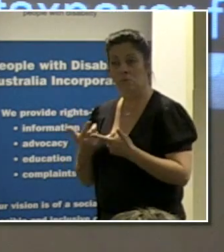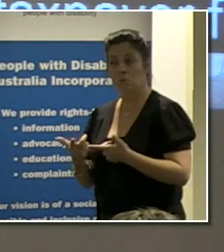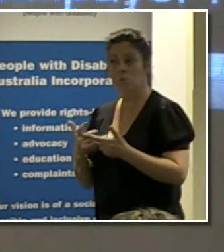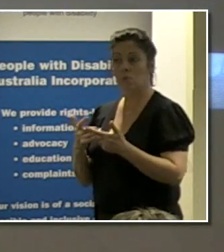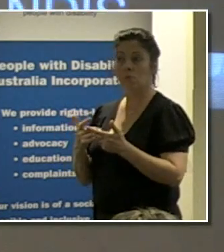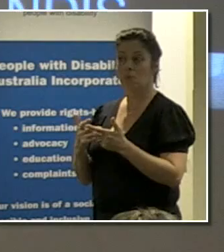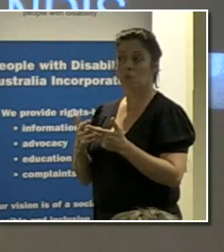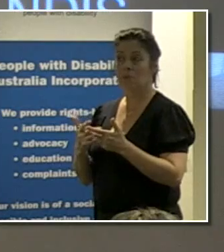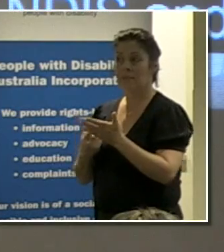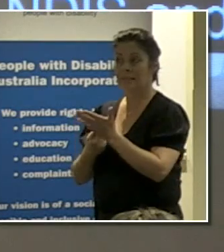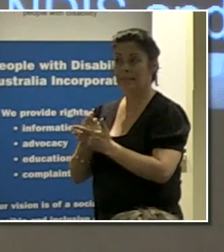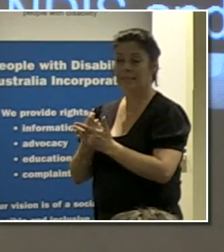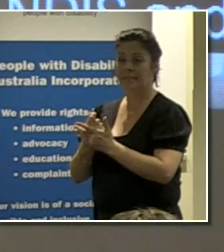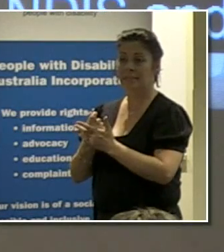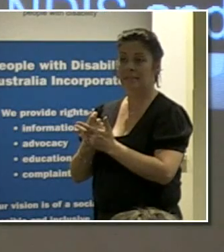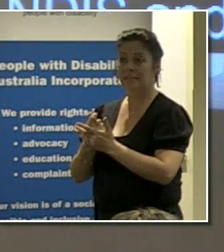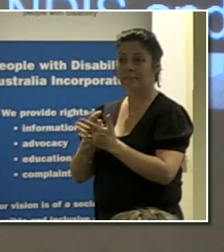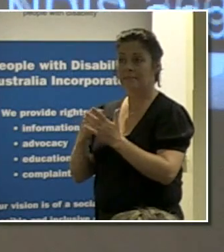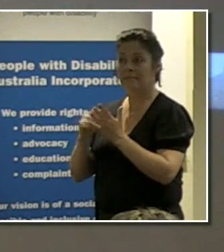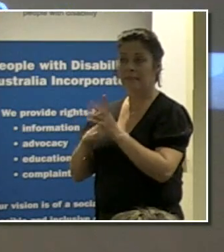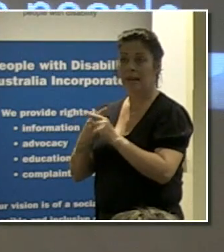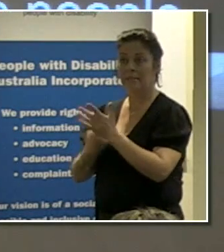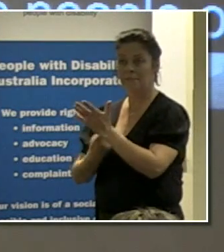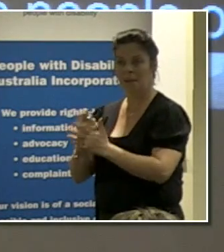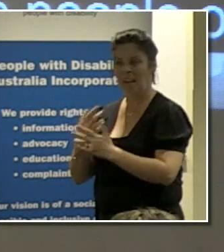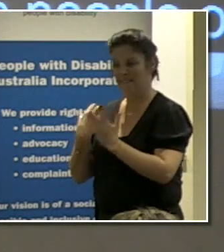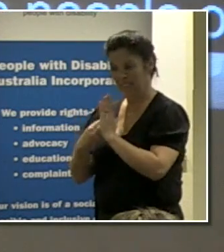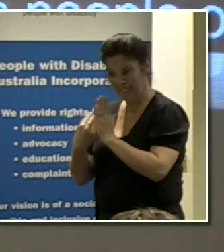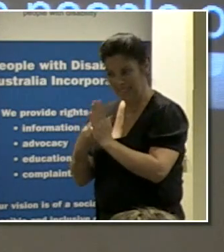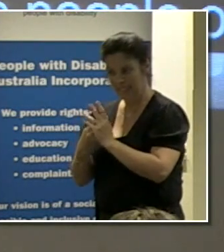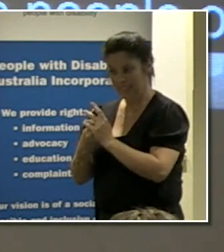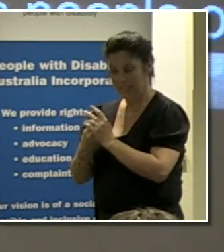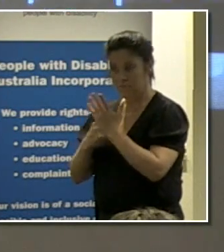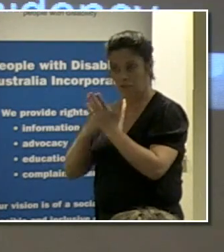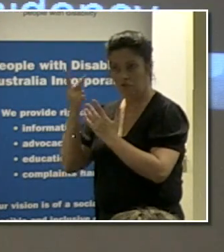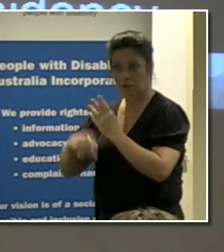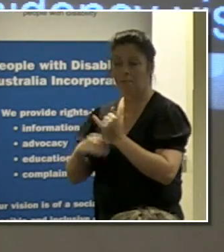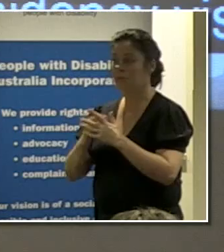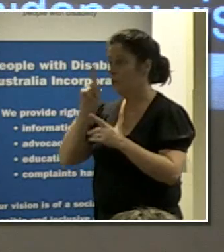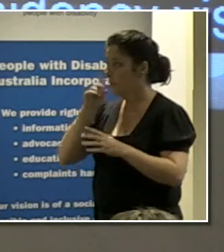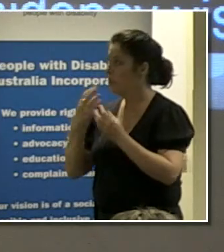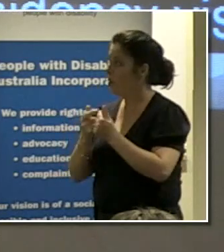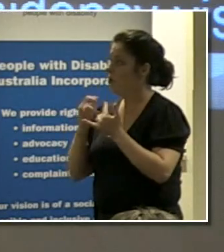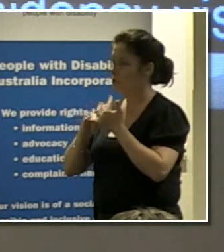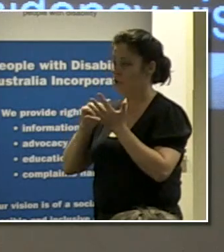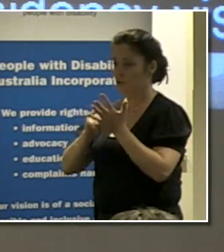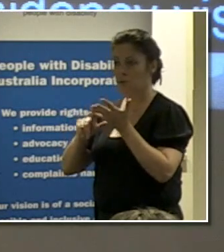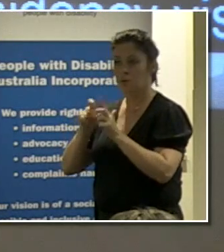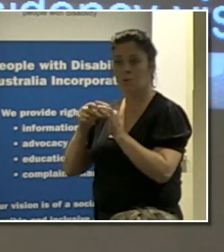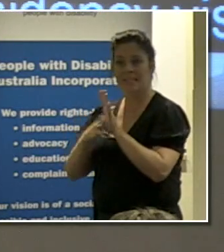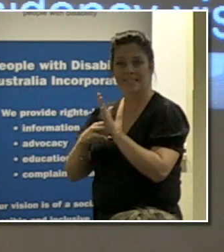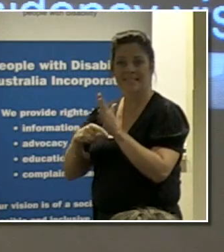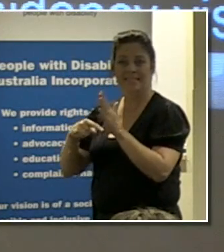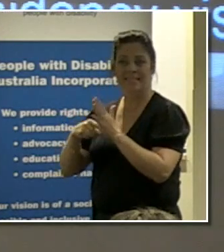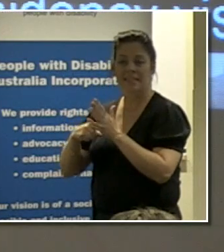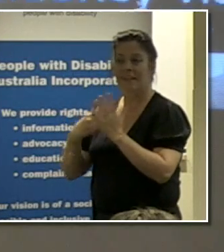what I mean by that are people on temporary residency visas, 457s, student visas, and asylum